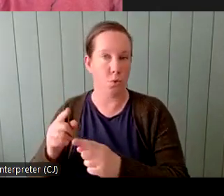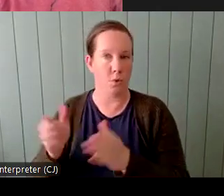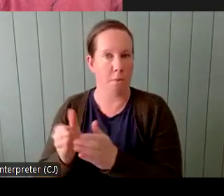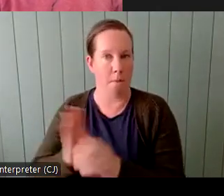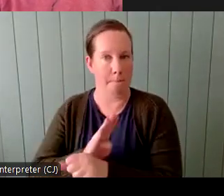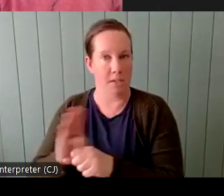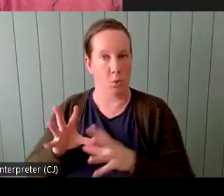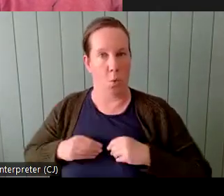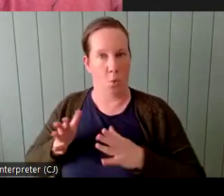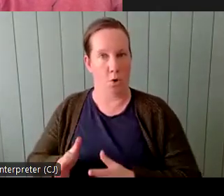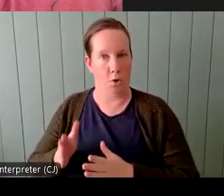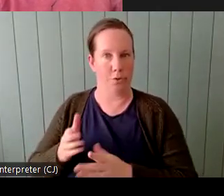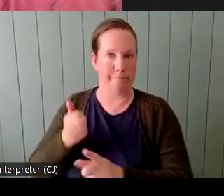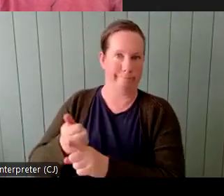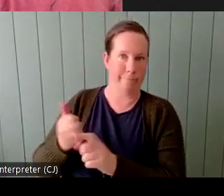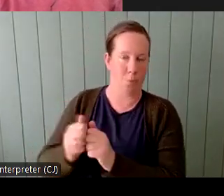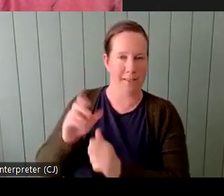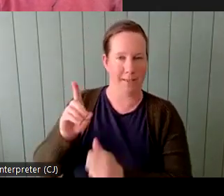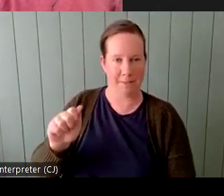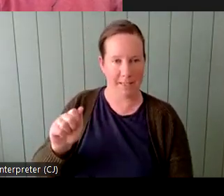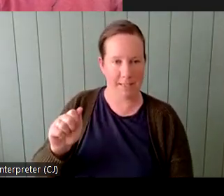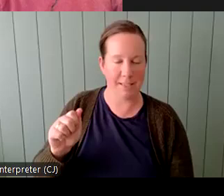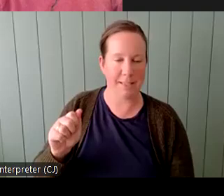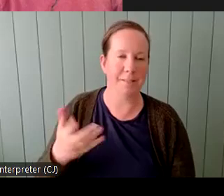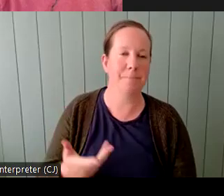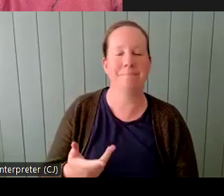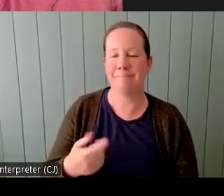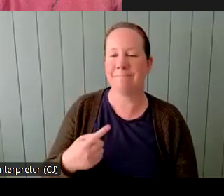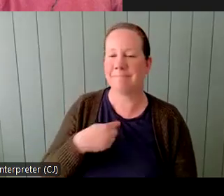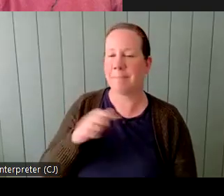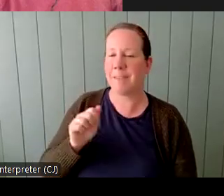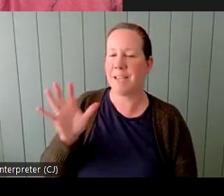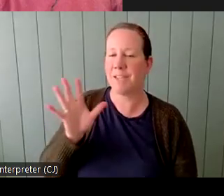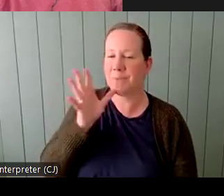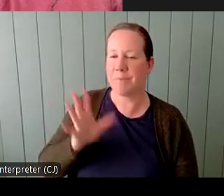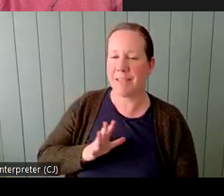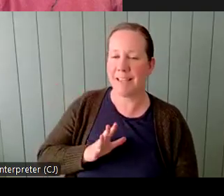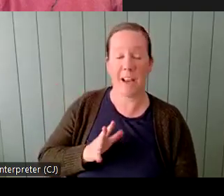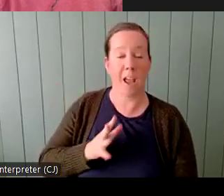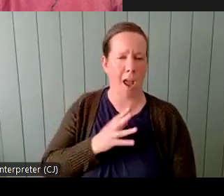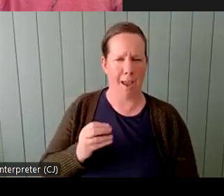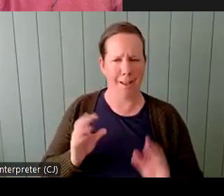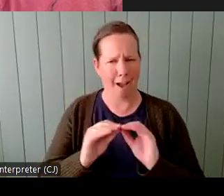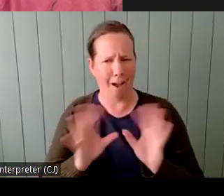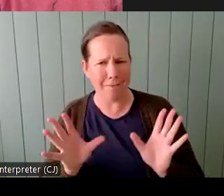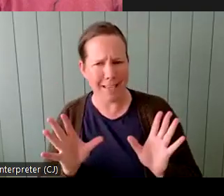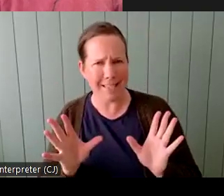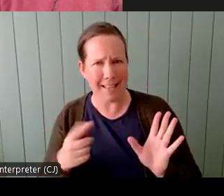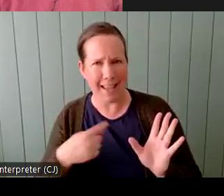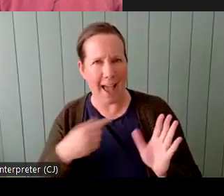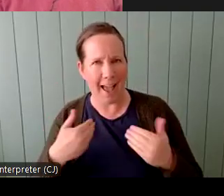I am an Asian woman, and from my Georgia accent, you can see I am a native of Georgia.